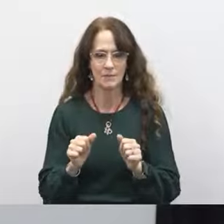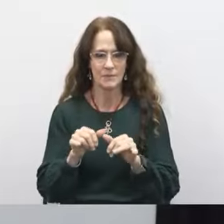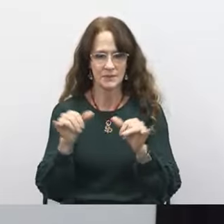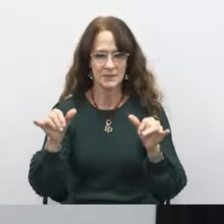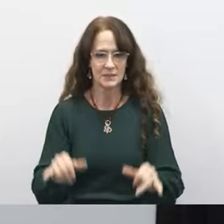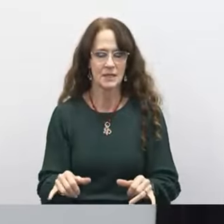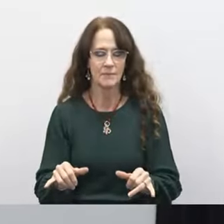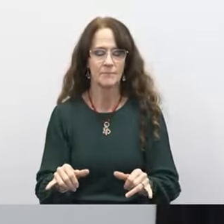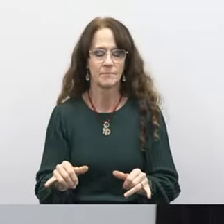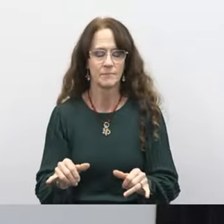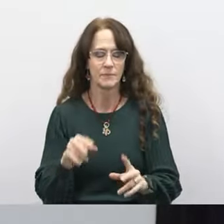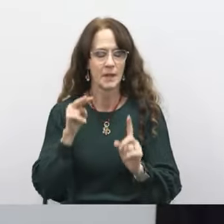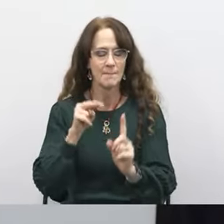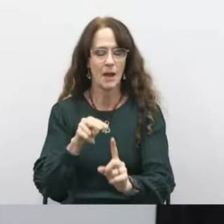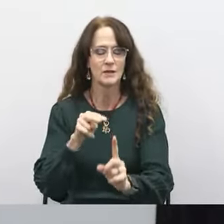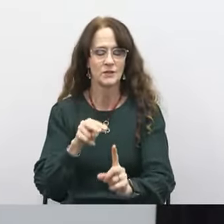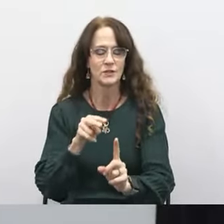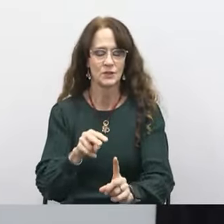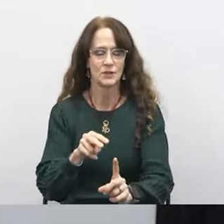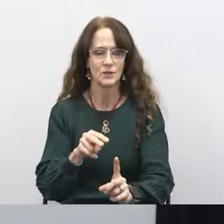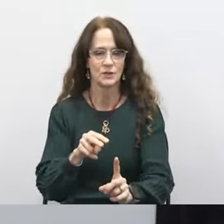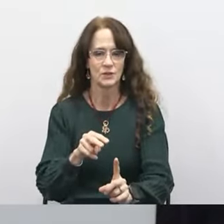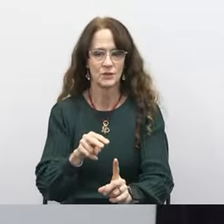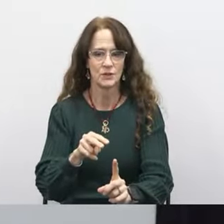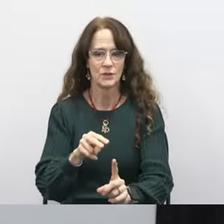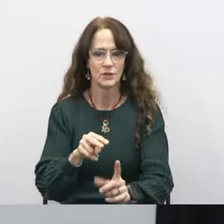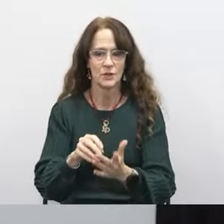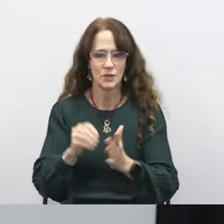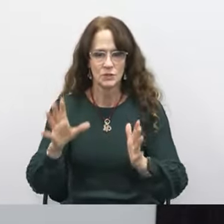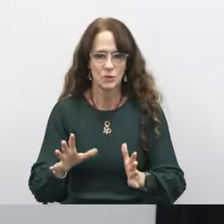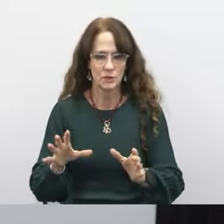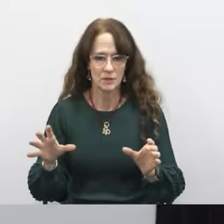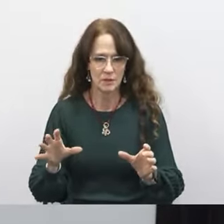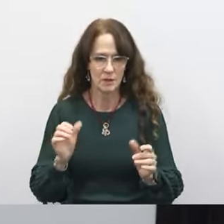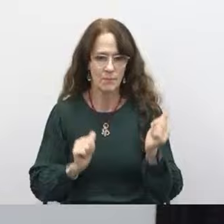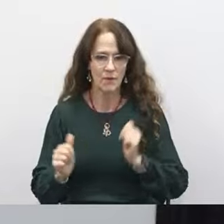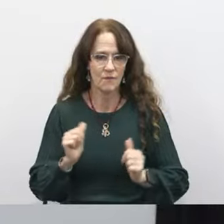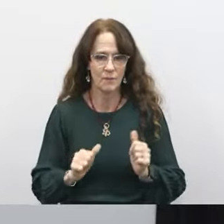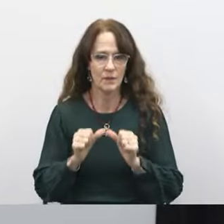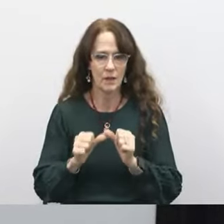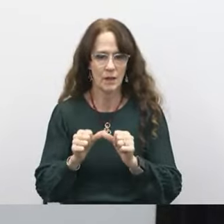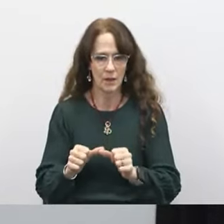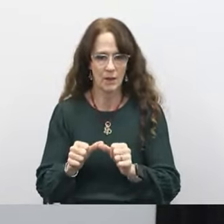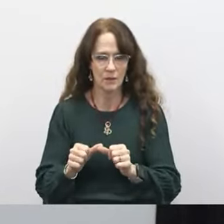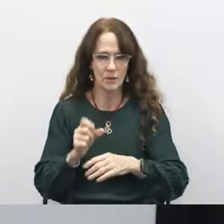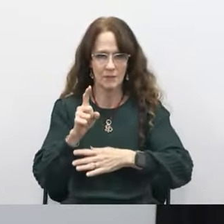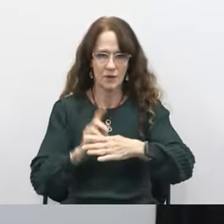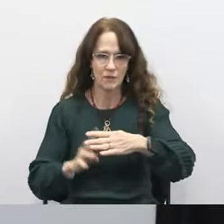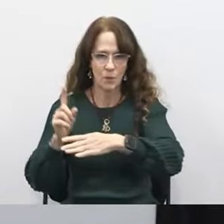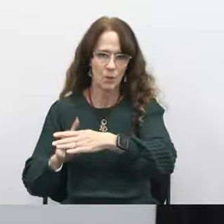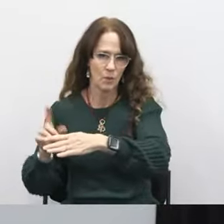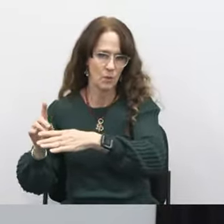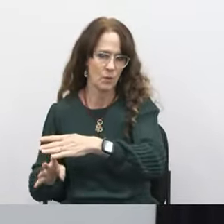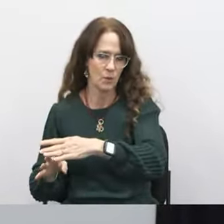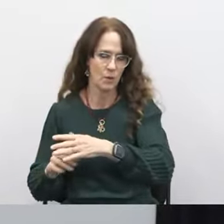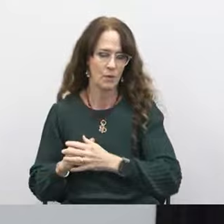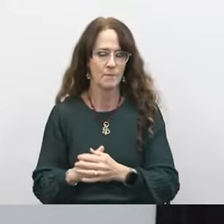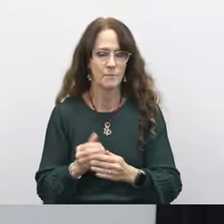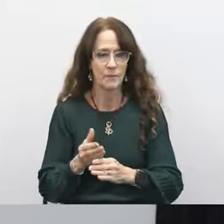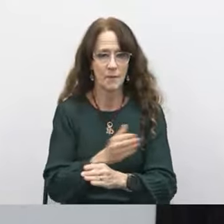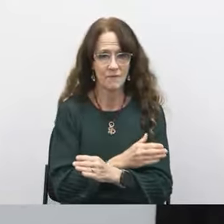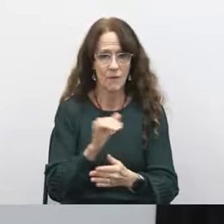system to monitor student performance on an ongoing quarterly basis. Prior to